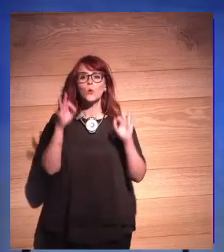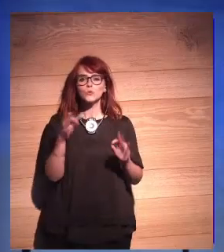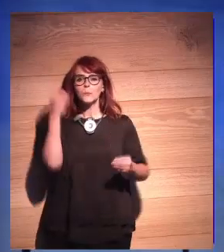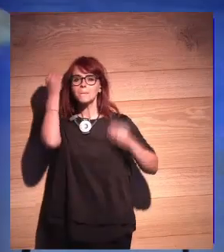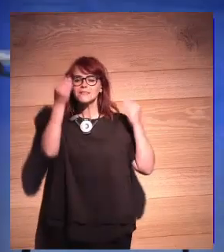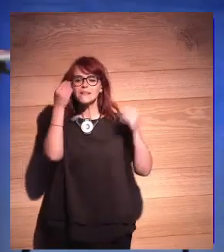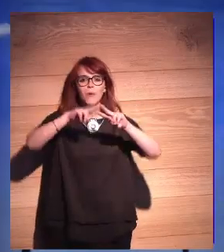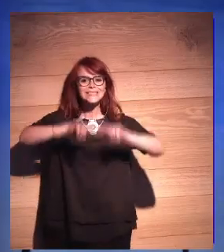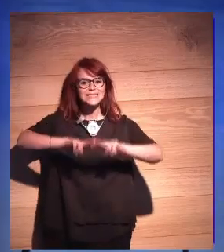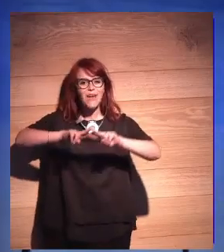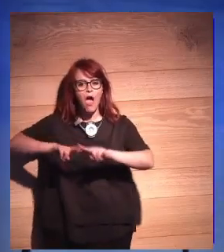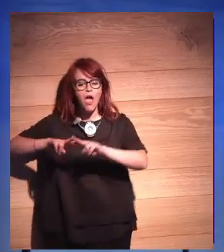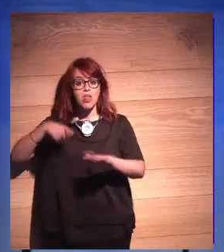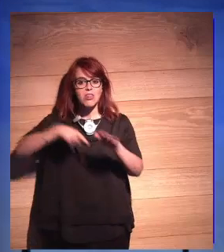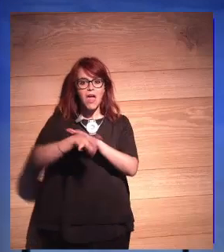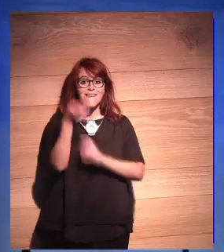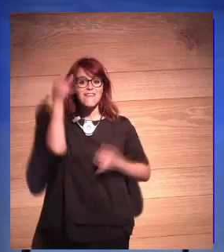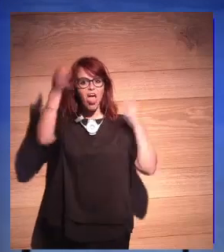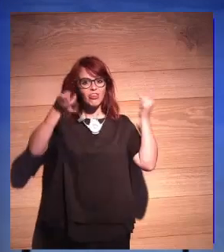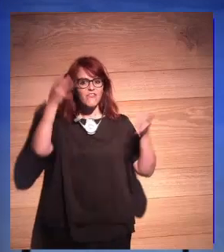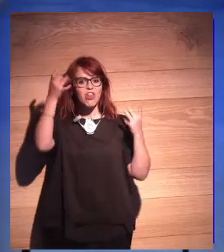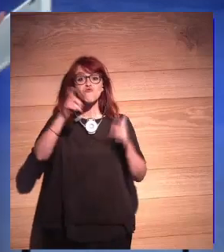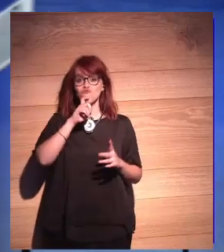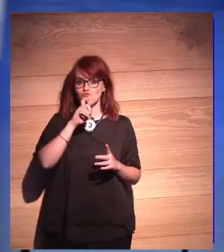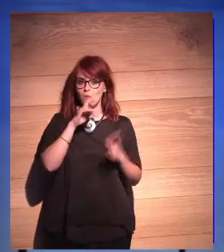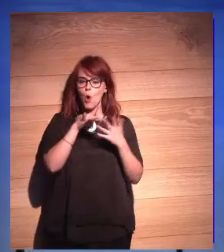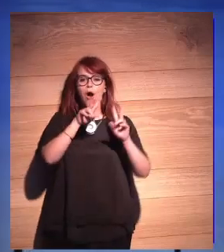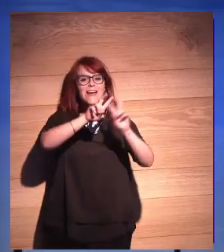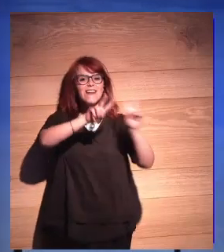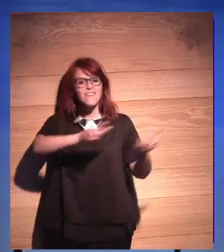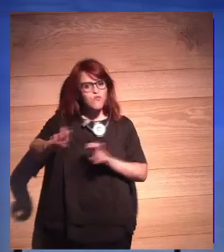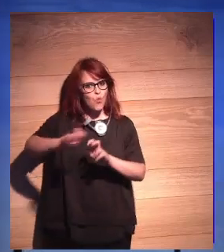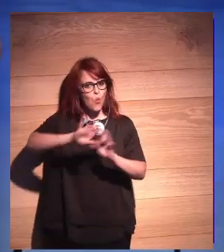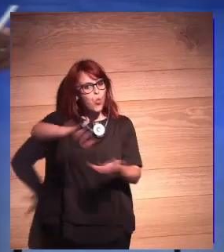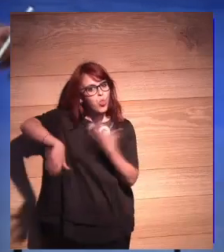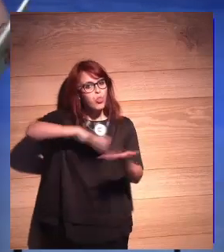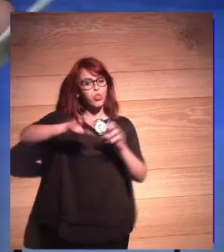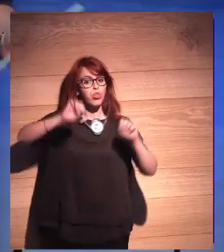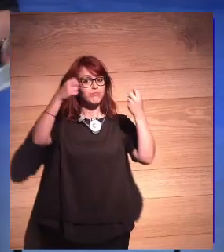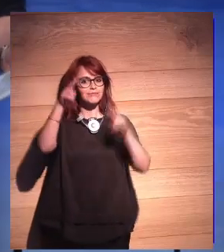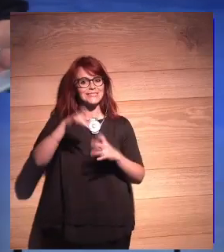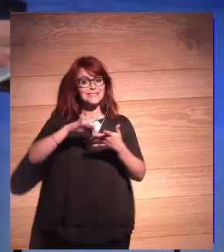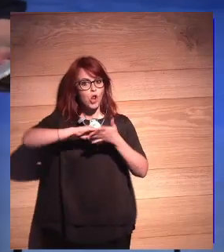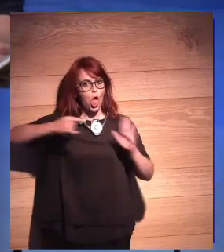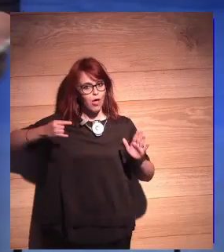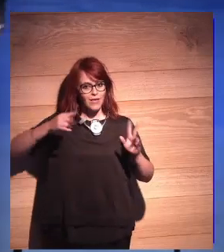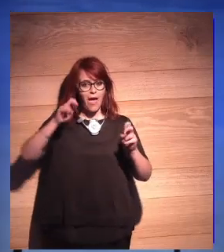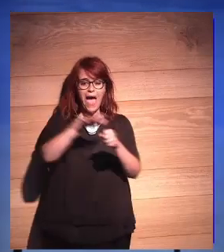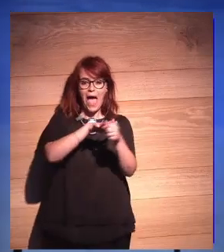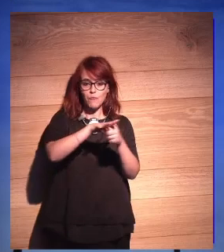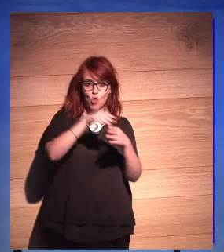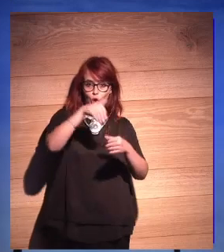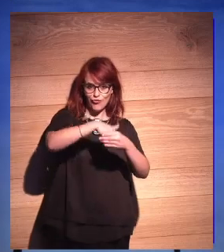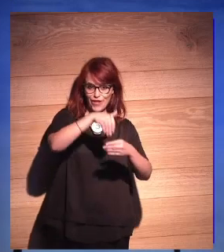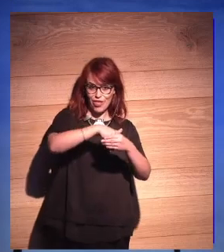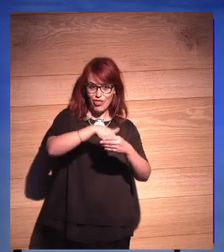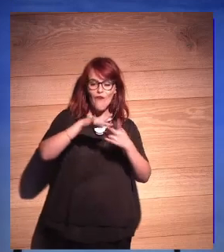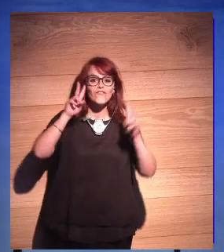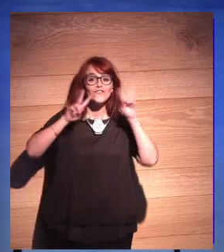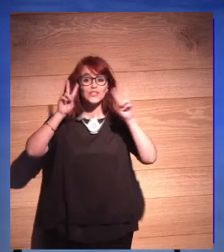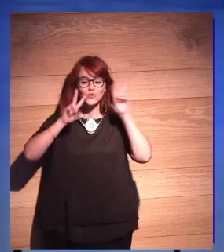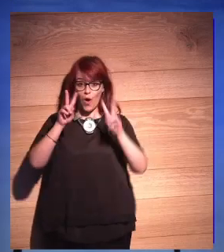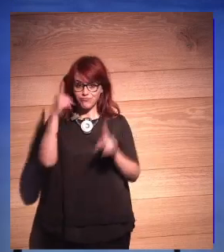Telefónica, when we thought about this, we wanted to talk about creativity within this